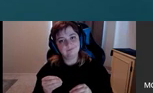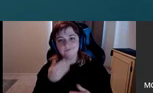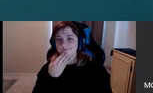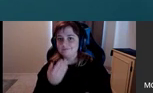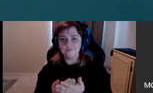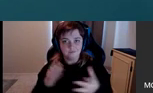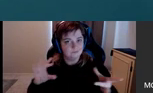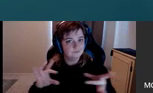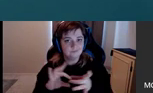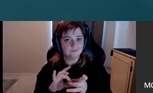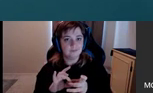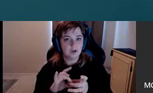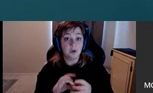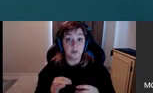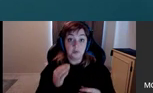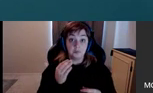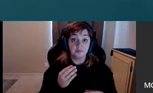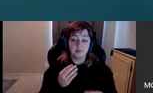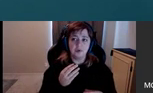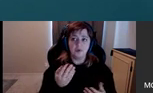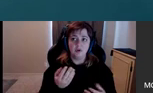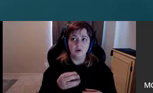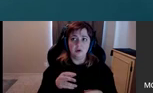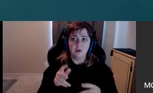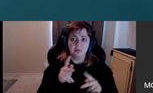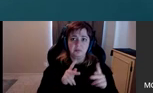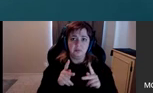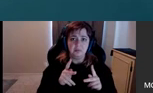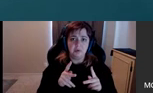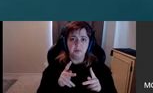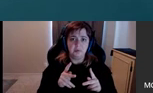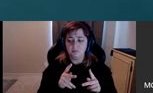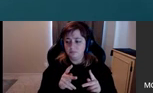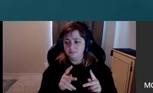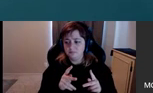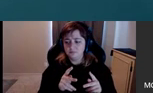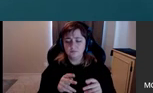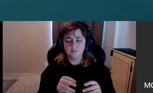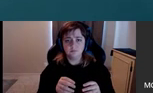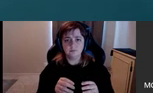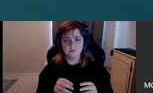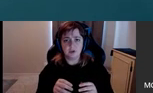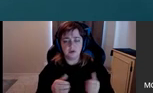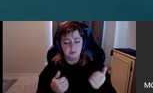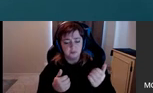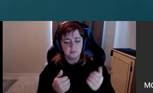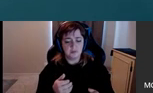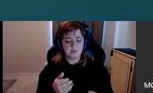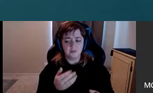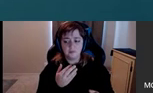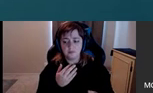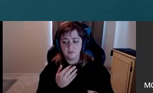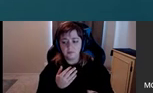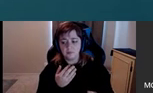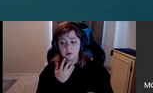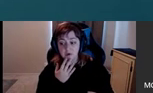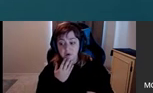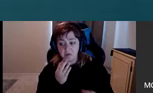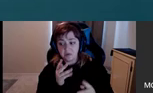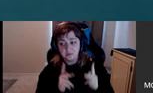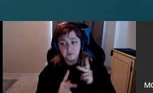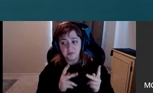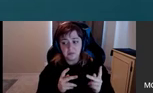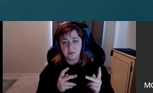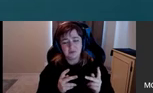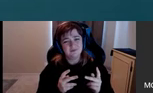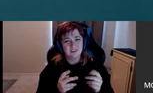People of color often in the past were used only as supporting roles, and sometimes we're still seeing that in books, but really were used